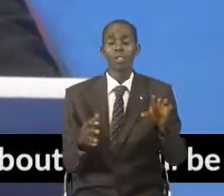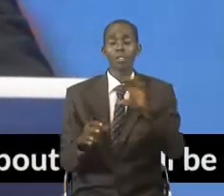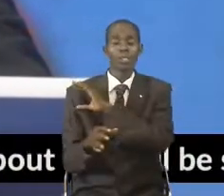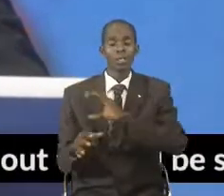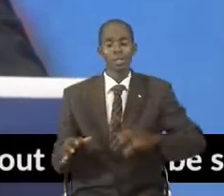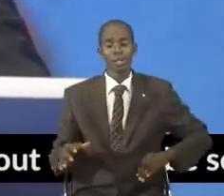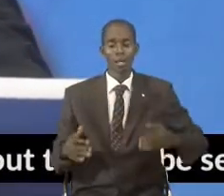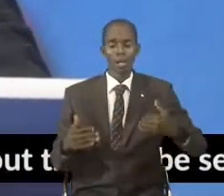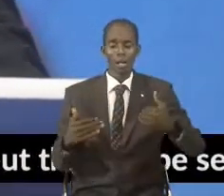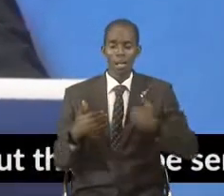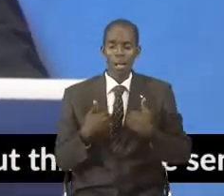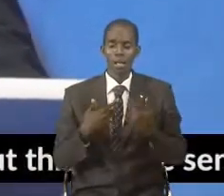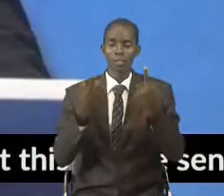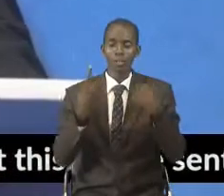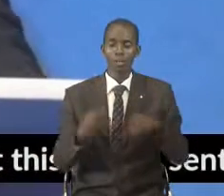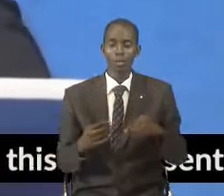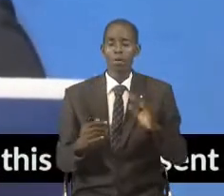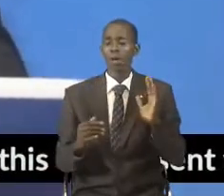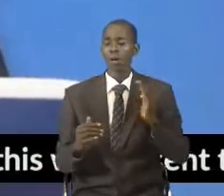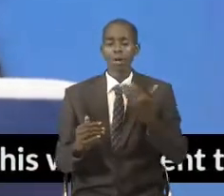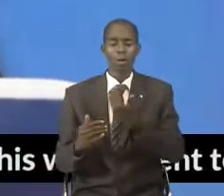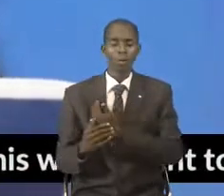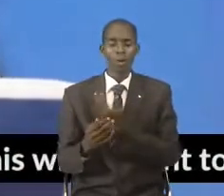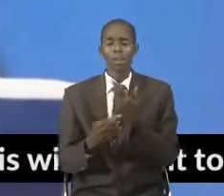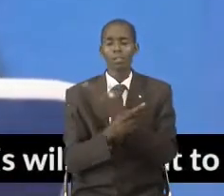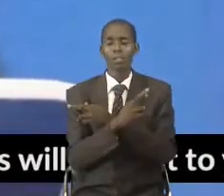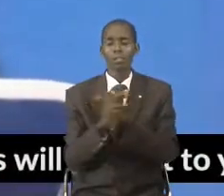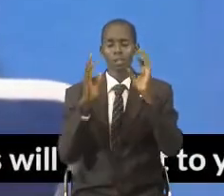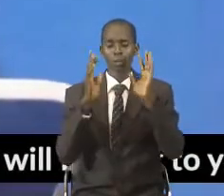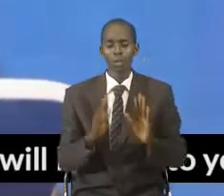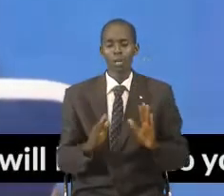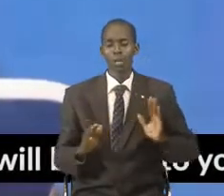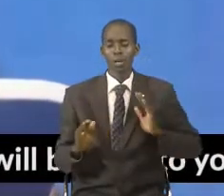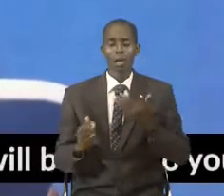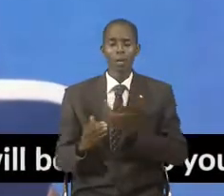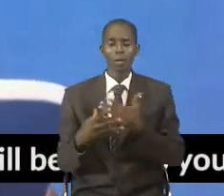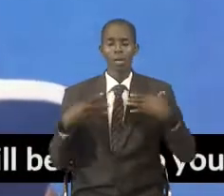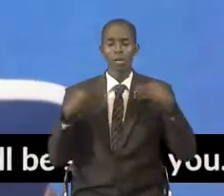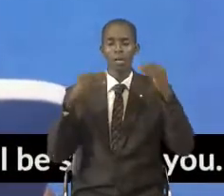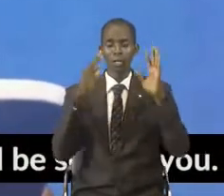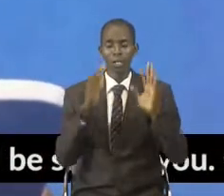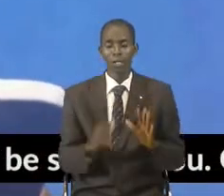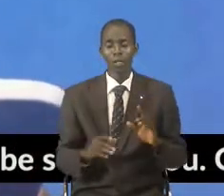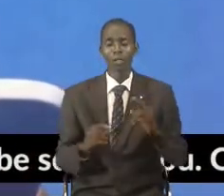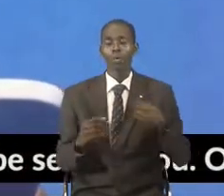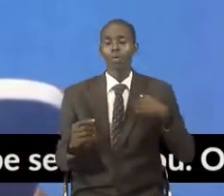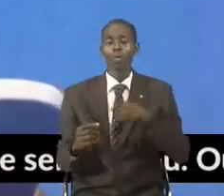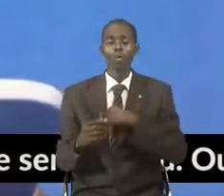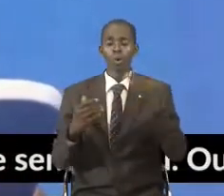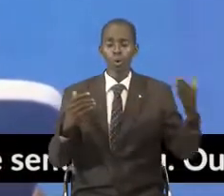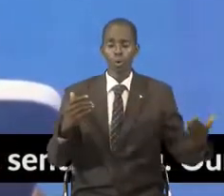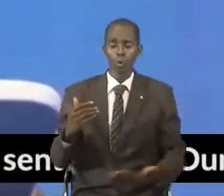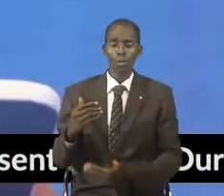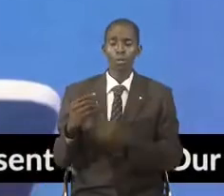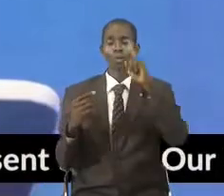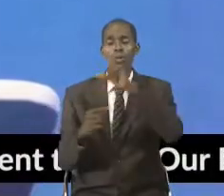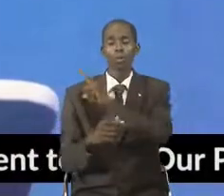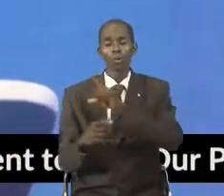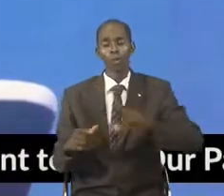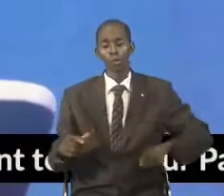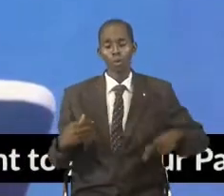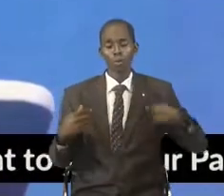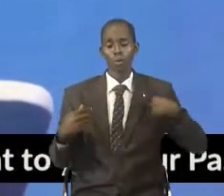and kill and destroy. Christ has come, our Redeemer, our